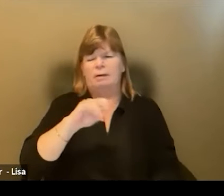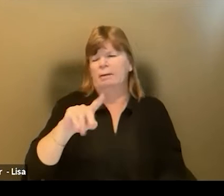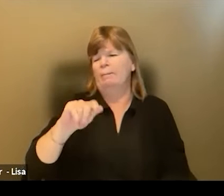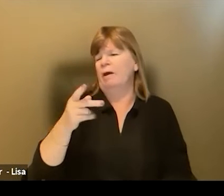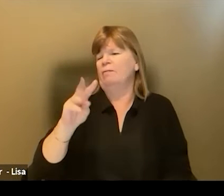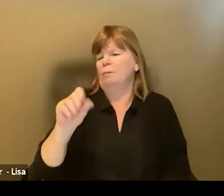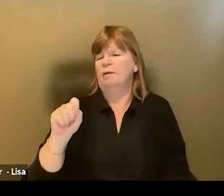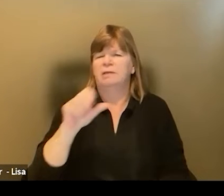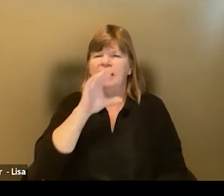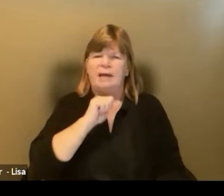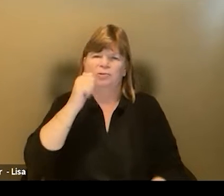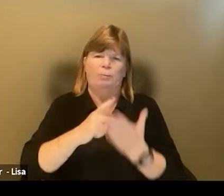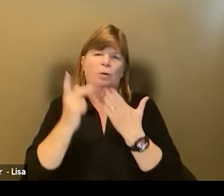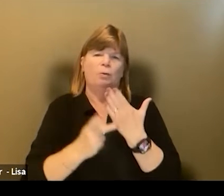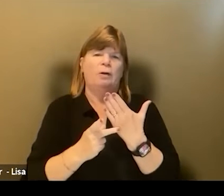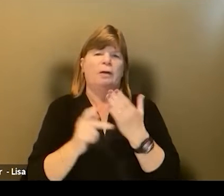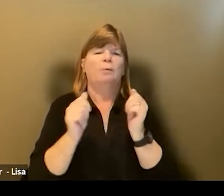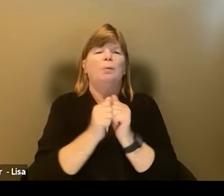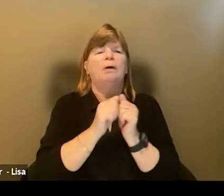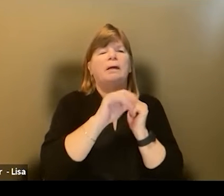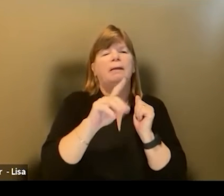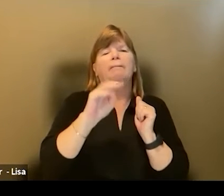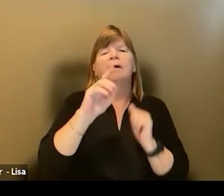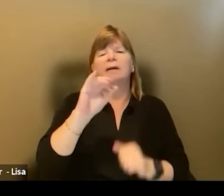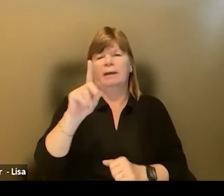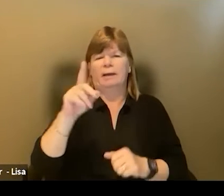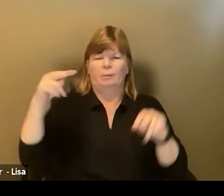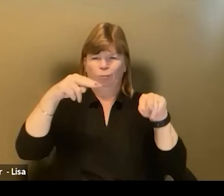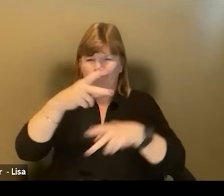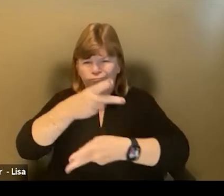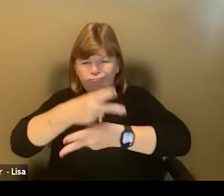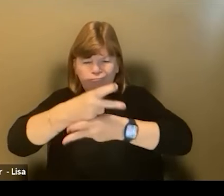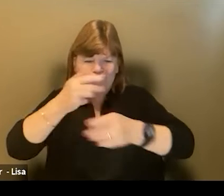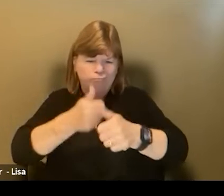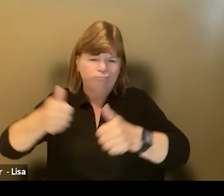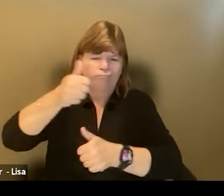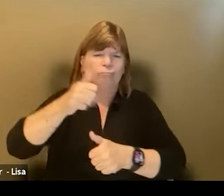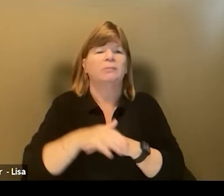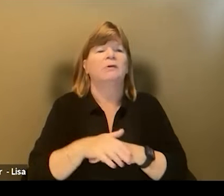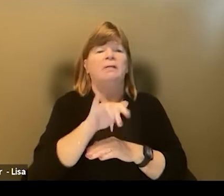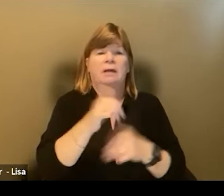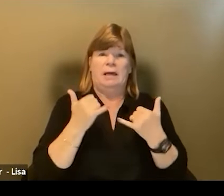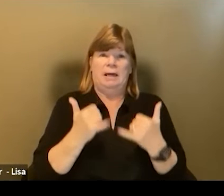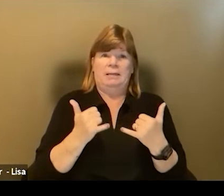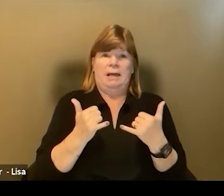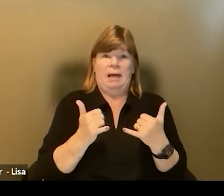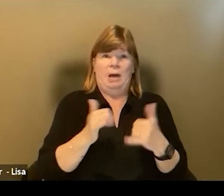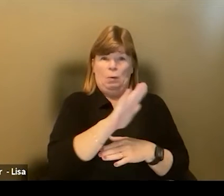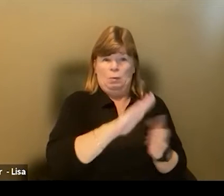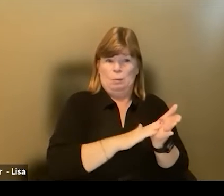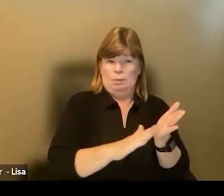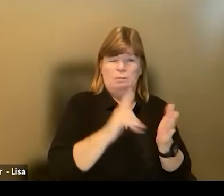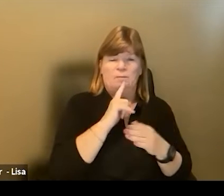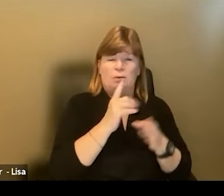Aging program with Indiana Medicaid oversight. The transition oversight of the current Age and Disabled waiver